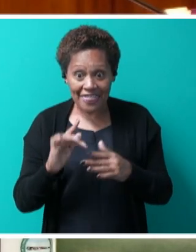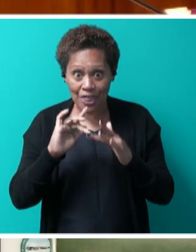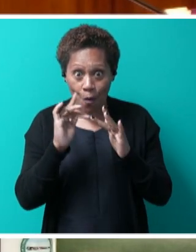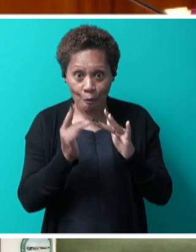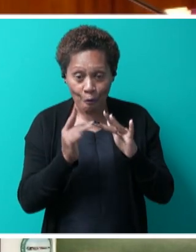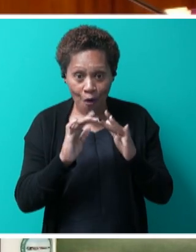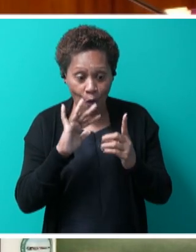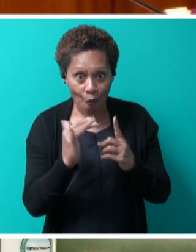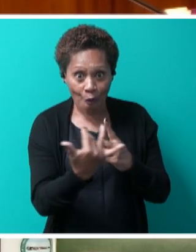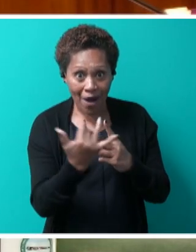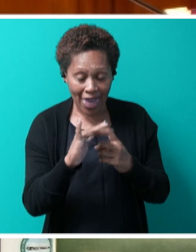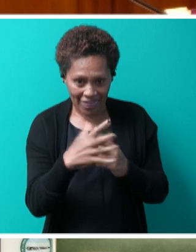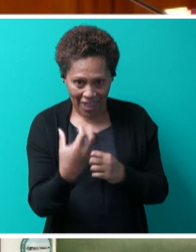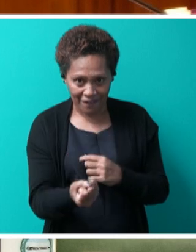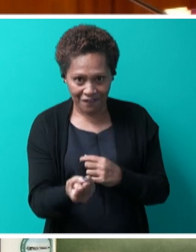tiko kina